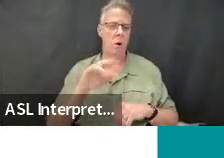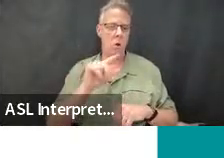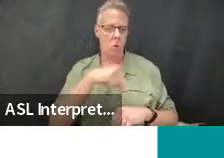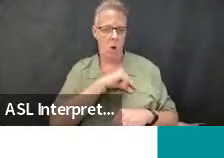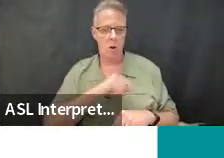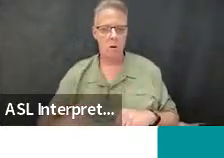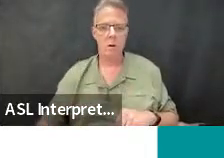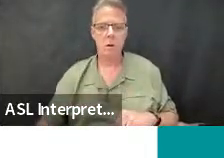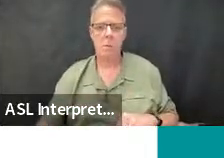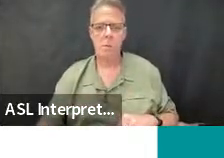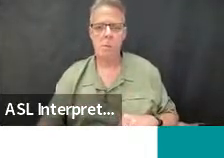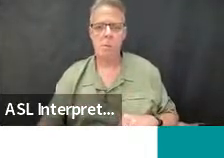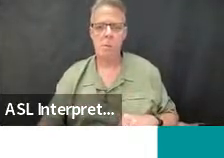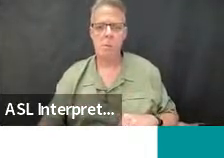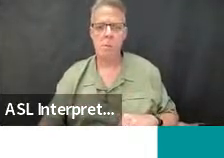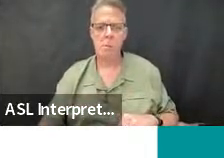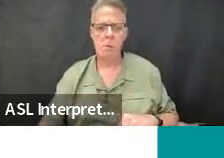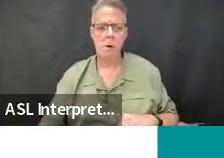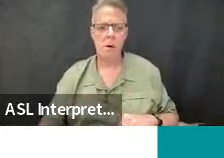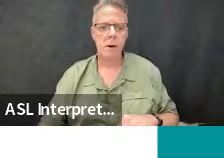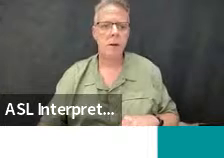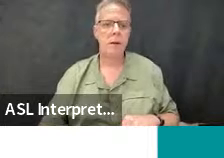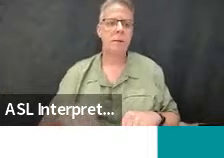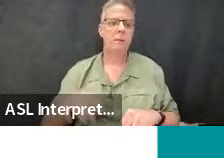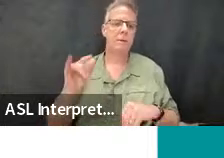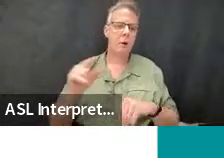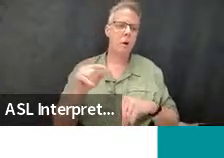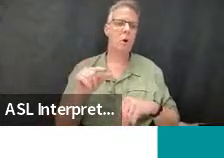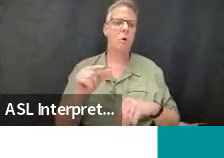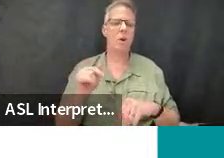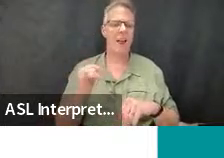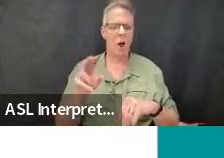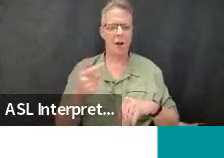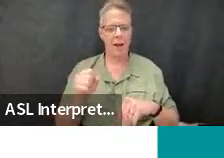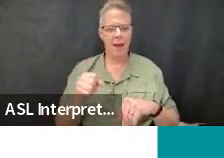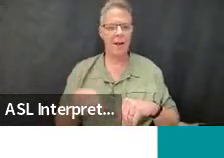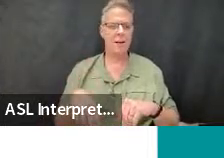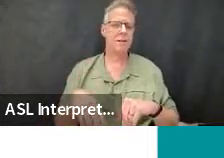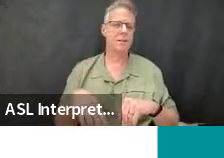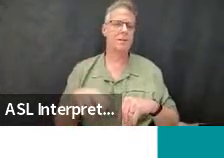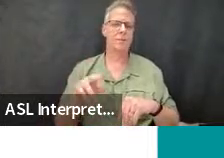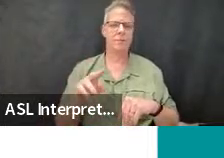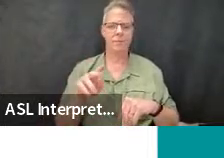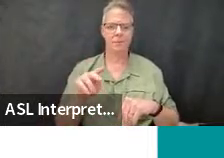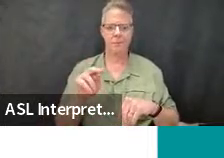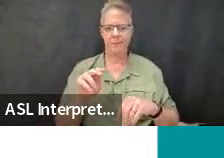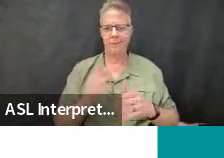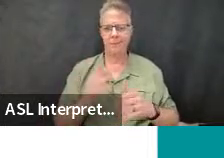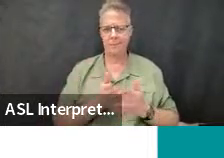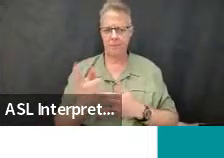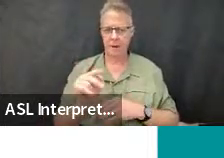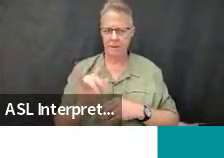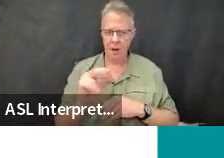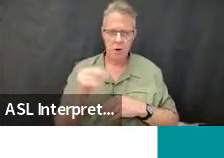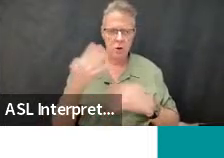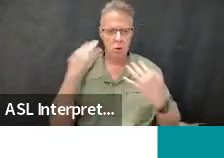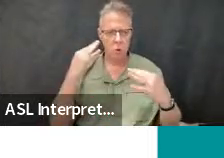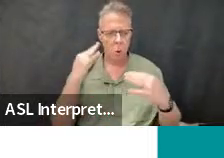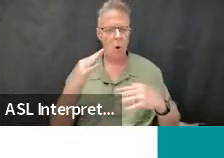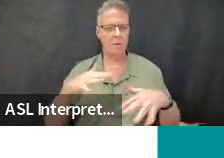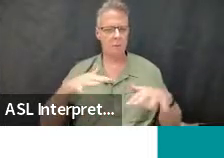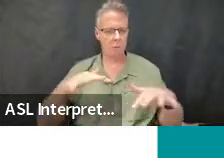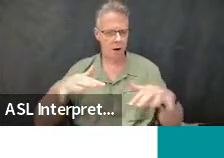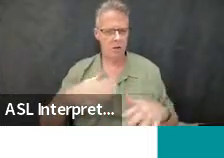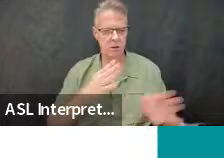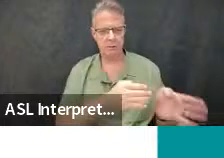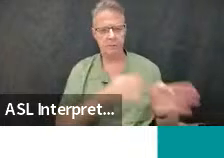quality, aviation, greenhouse gas, navigation, noise and vibration. Within the community area, we're going to look at